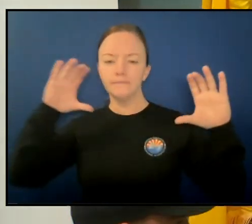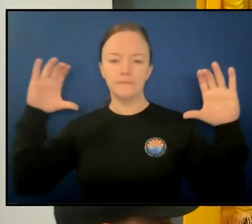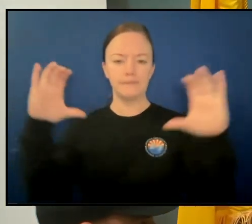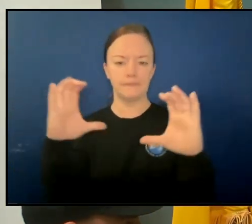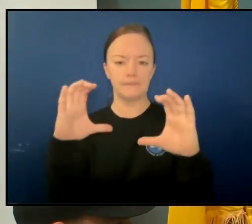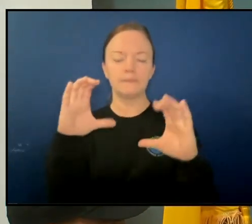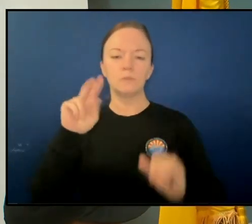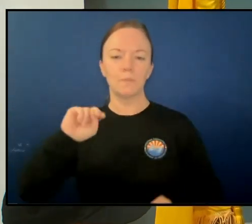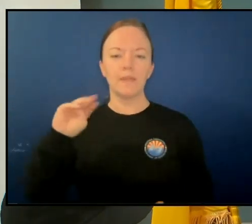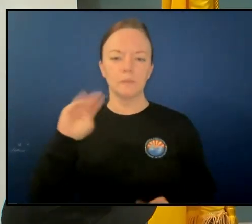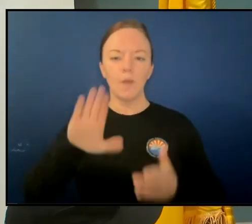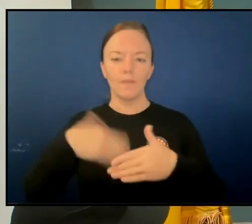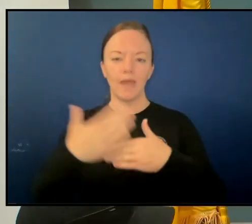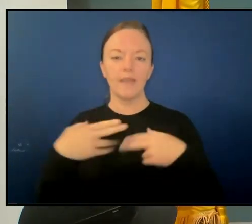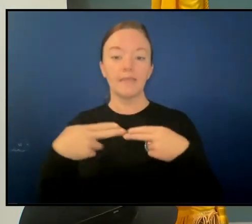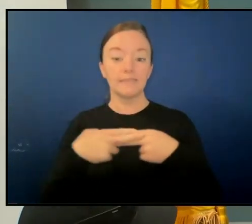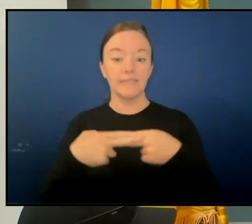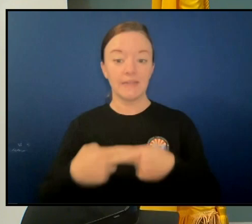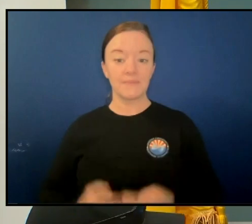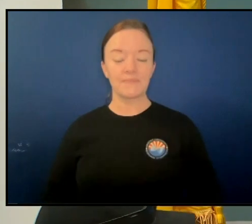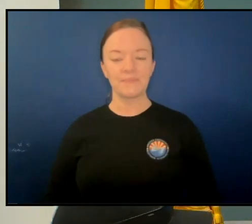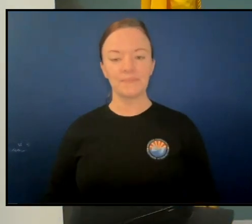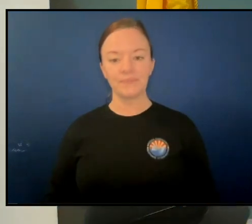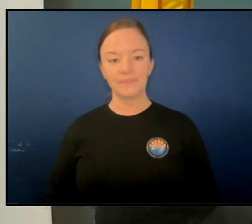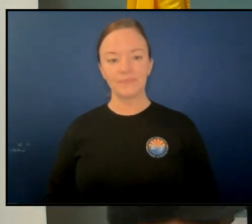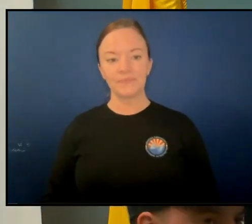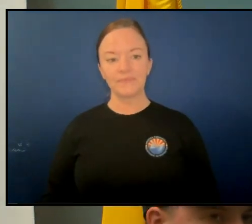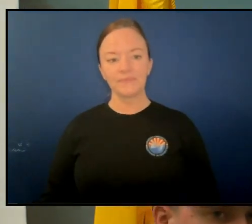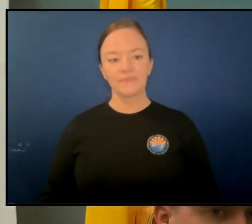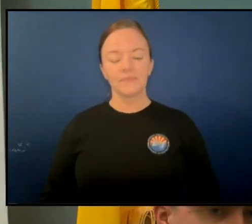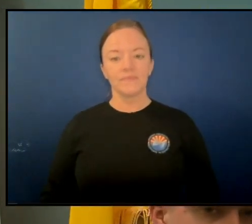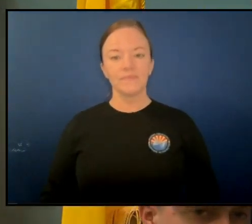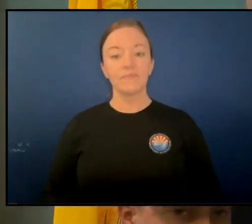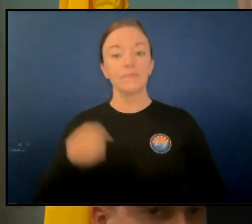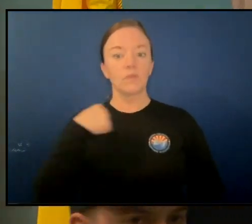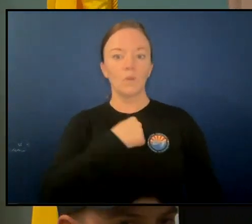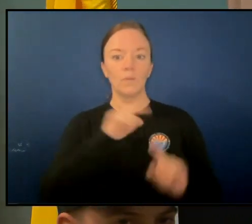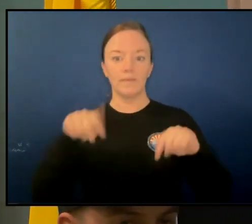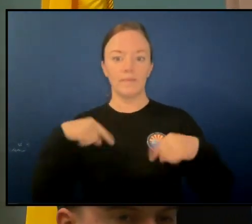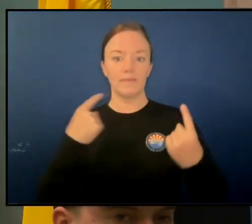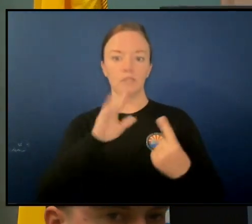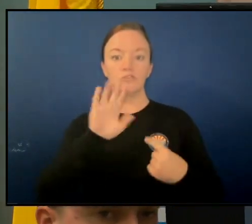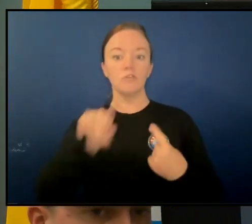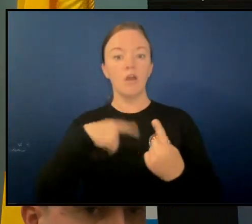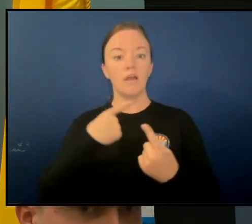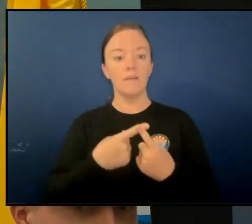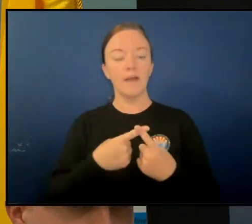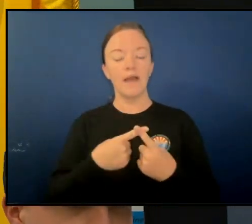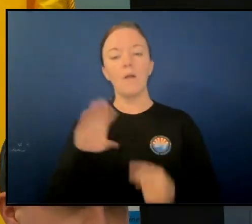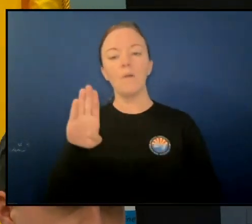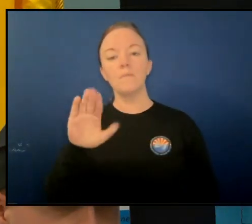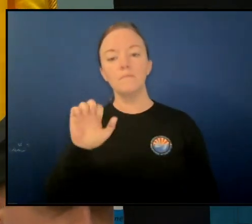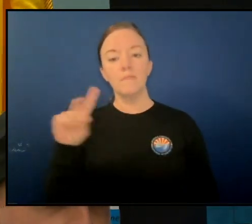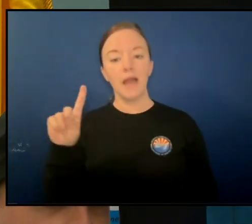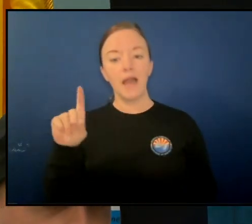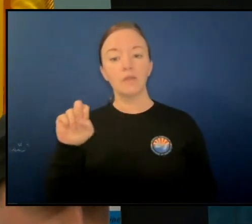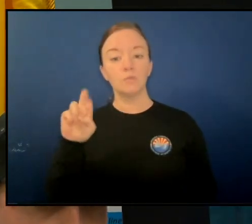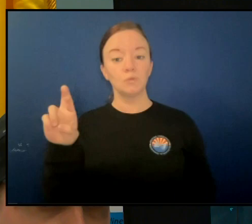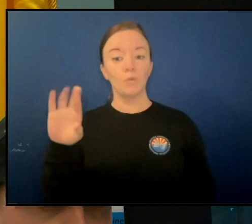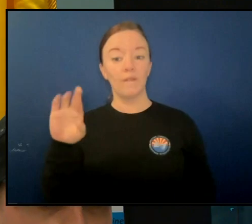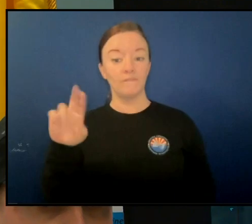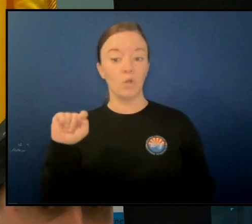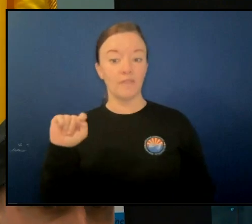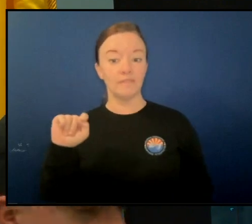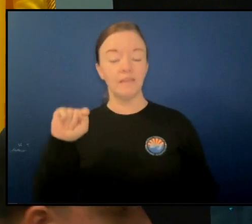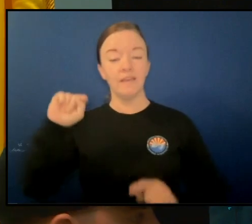slide. And what you can see, we've been talking a lot the past few days about a backdoor front pushing into our area, bringing